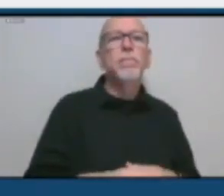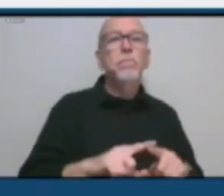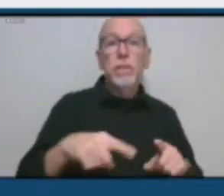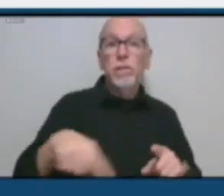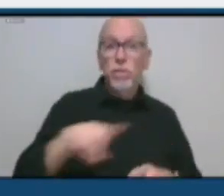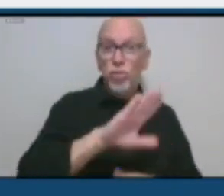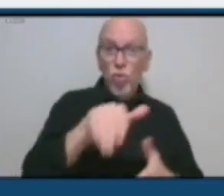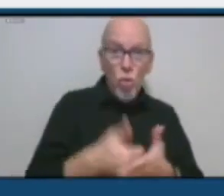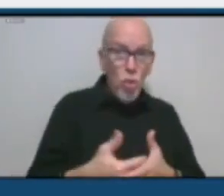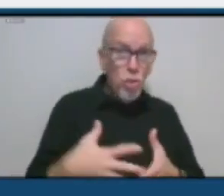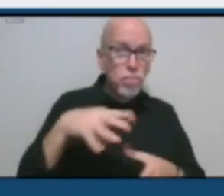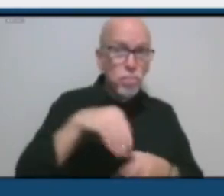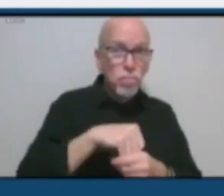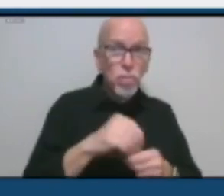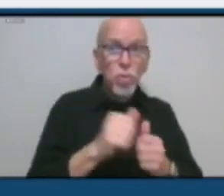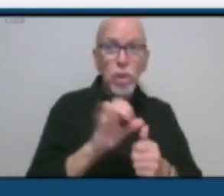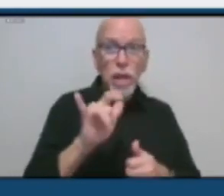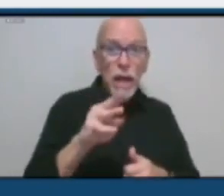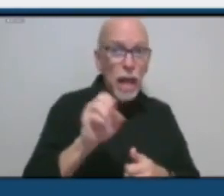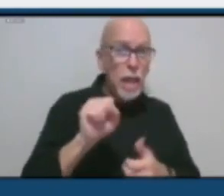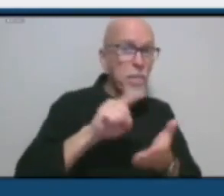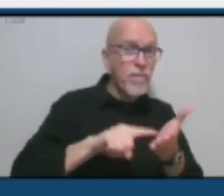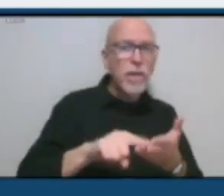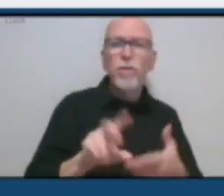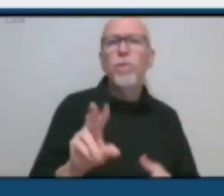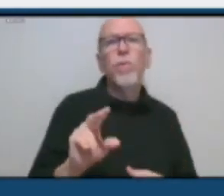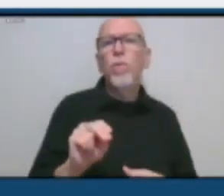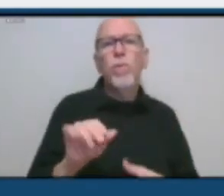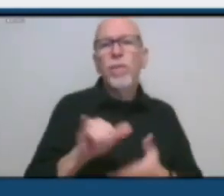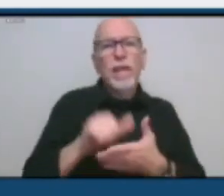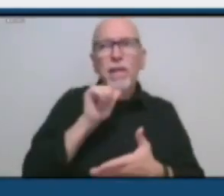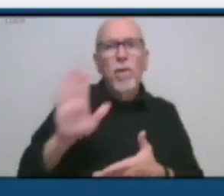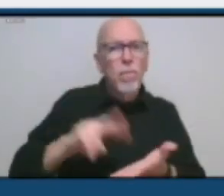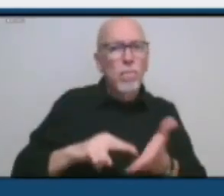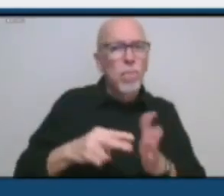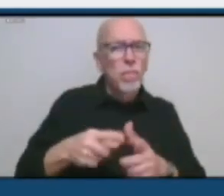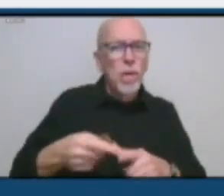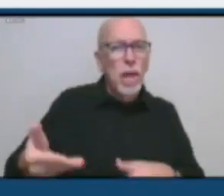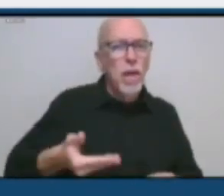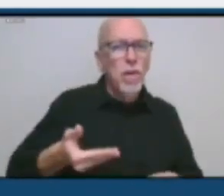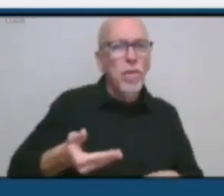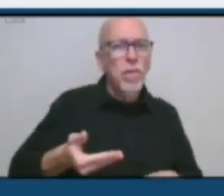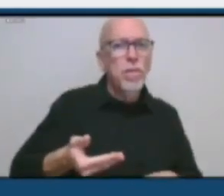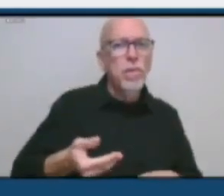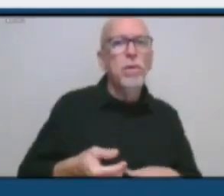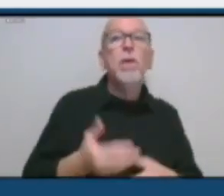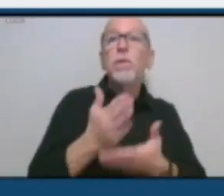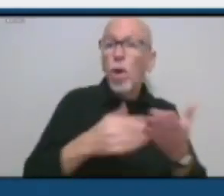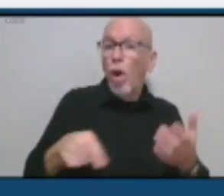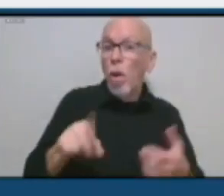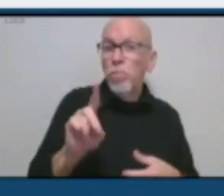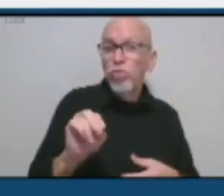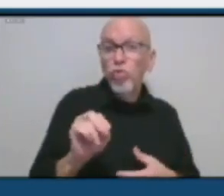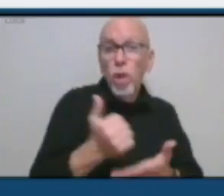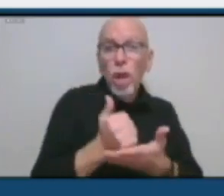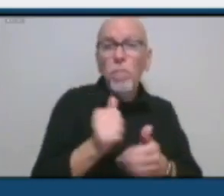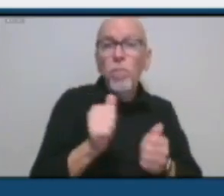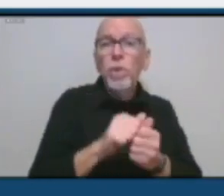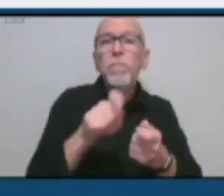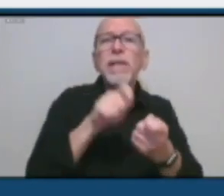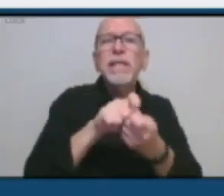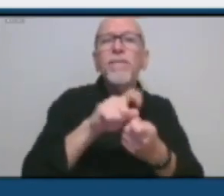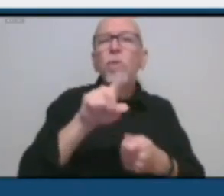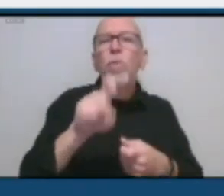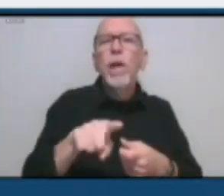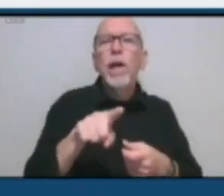engaged in claims investigation work. That's not what they were all hired to do. Some do help on specific issues that are outside